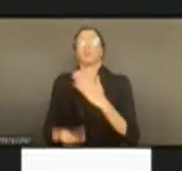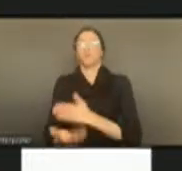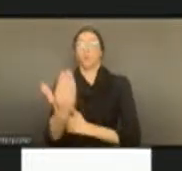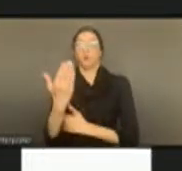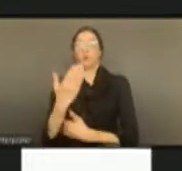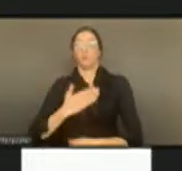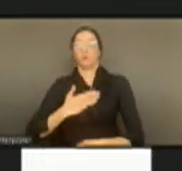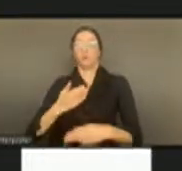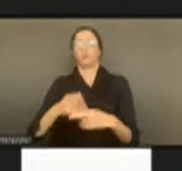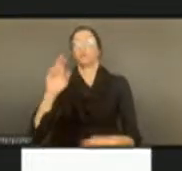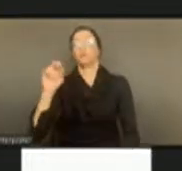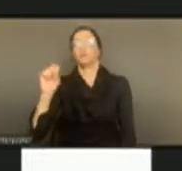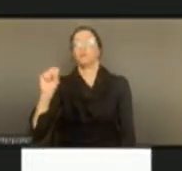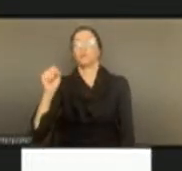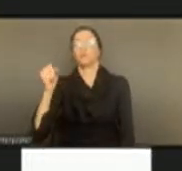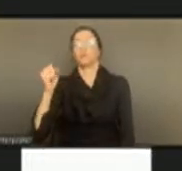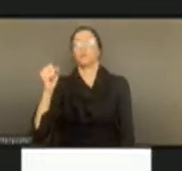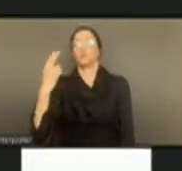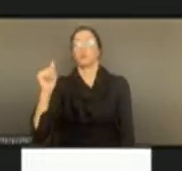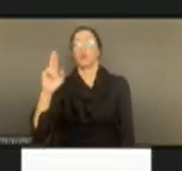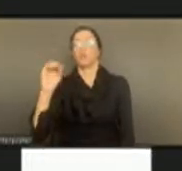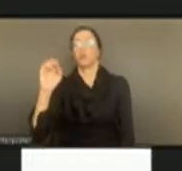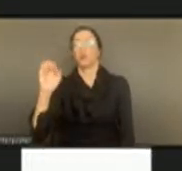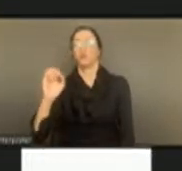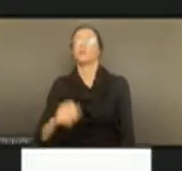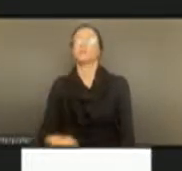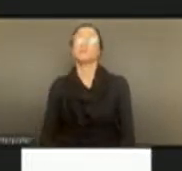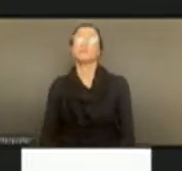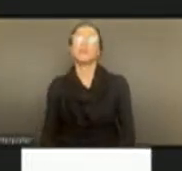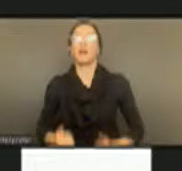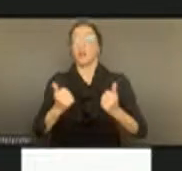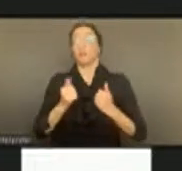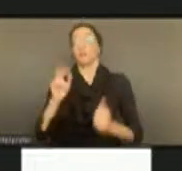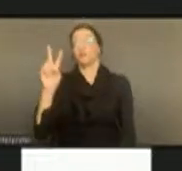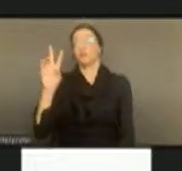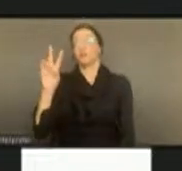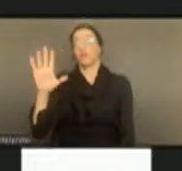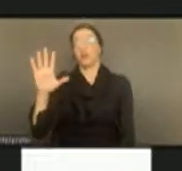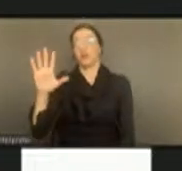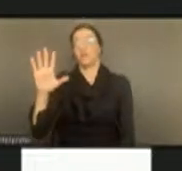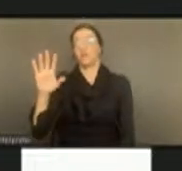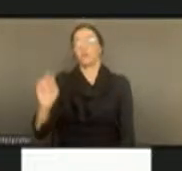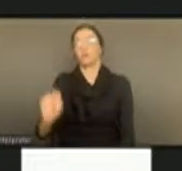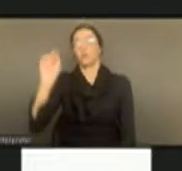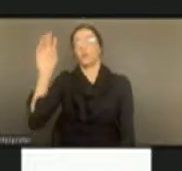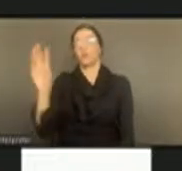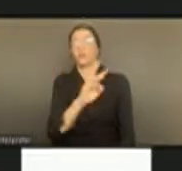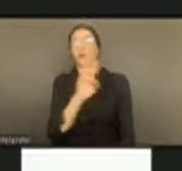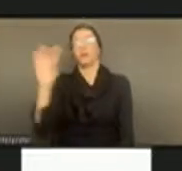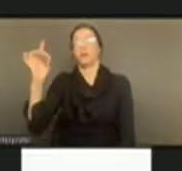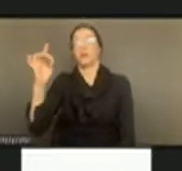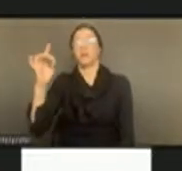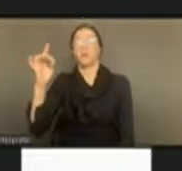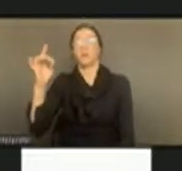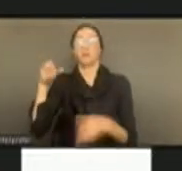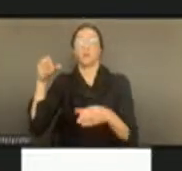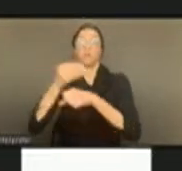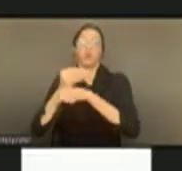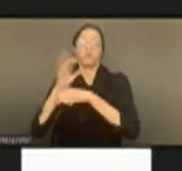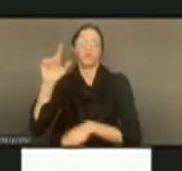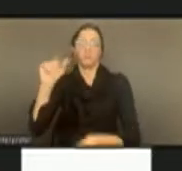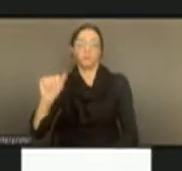and my address, is 275 Northwest 8th Street, Miami, Florida 33136.